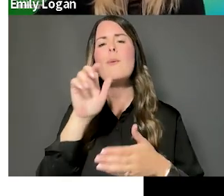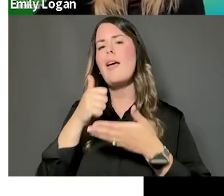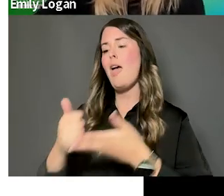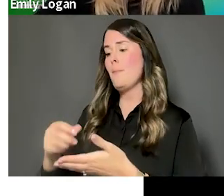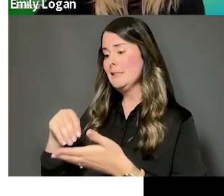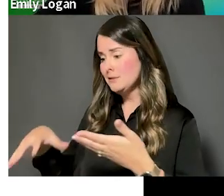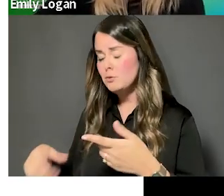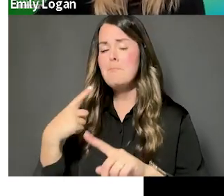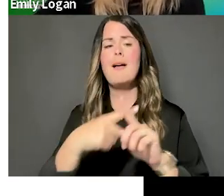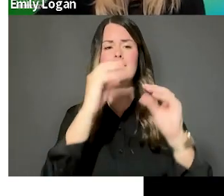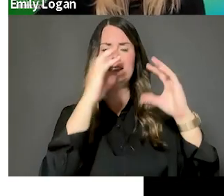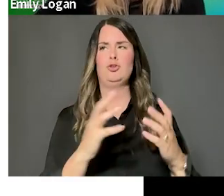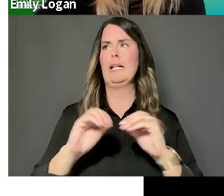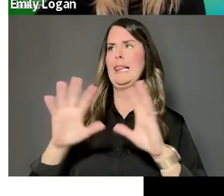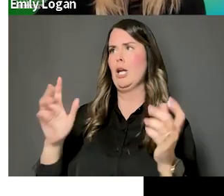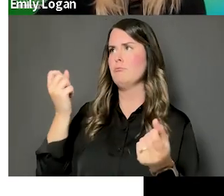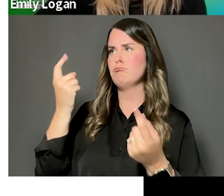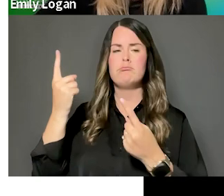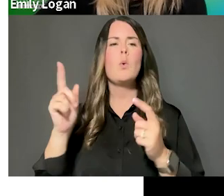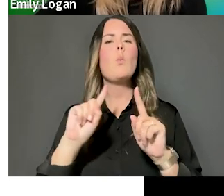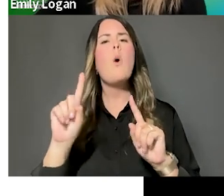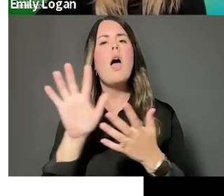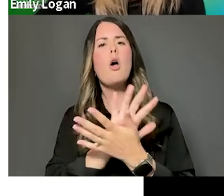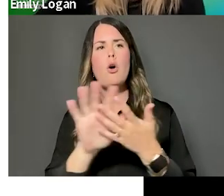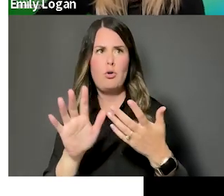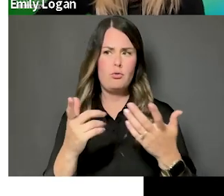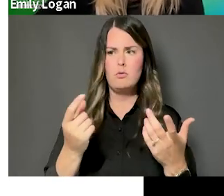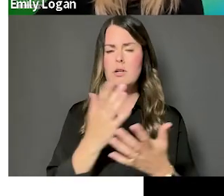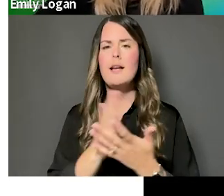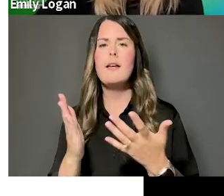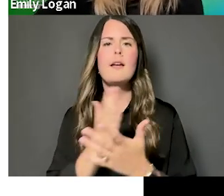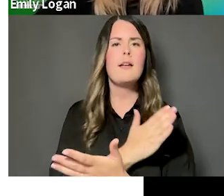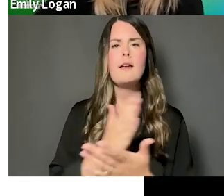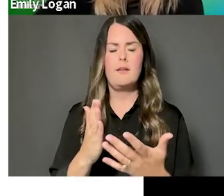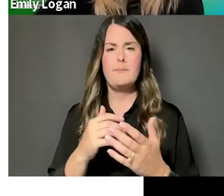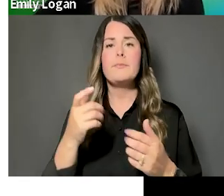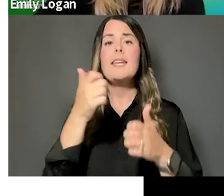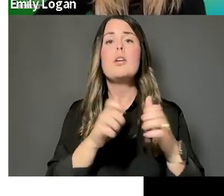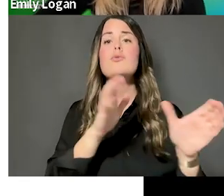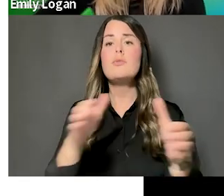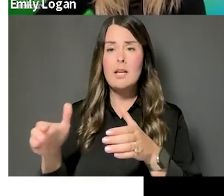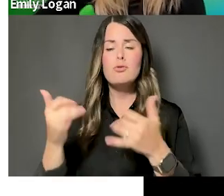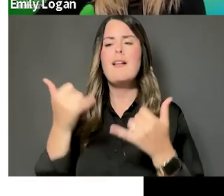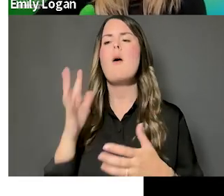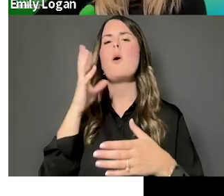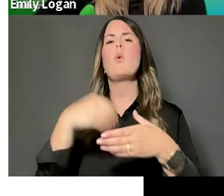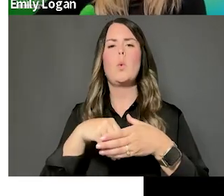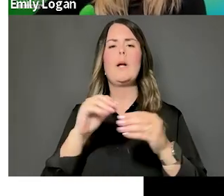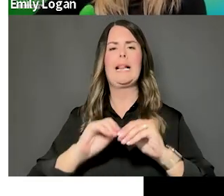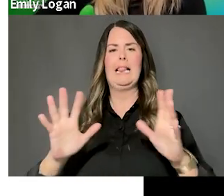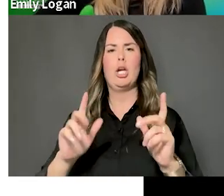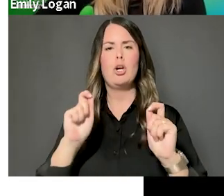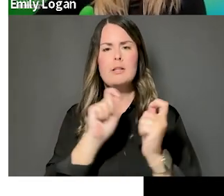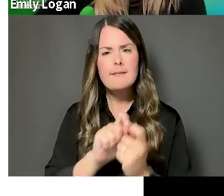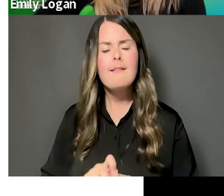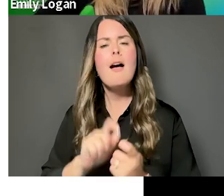both teachers and students gain a clearer sense of where they are in the learning progression and what is coming next. Each section now